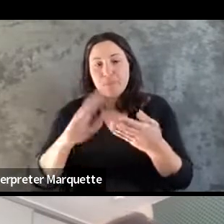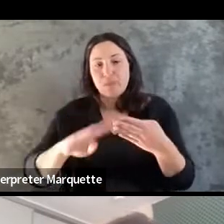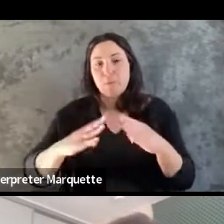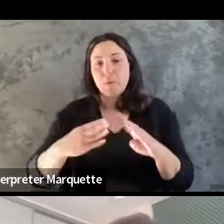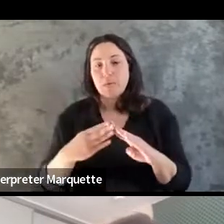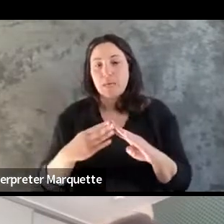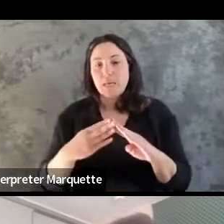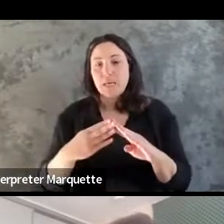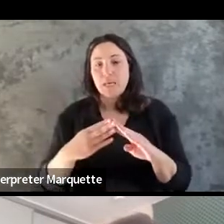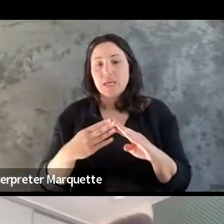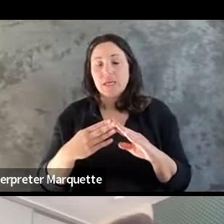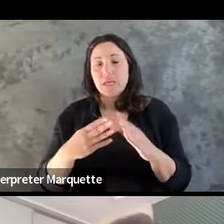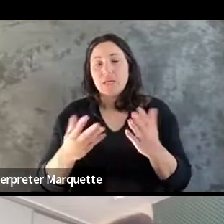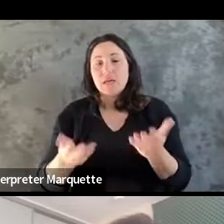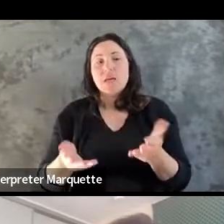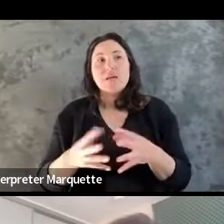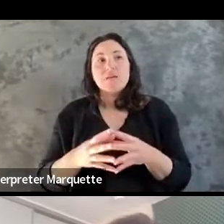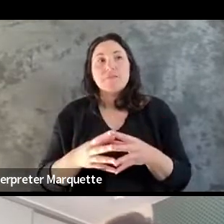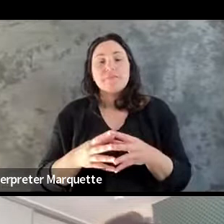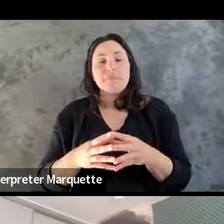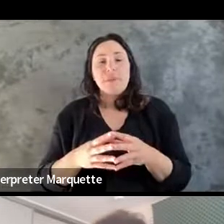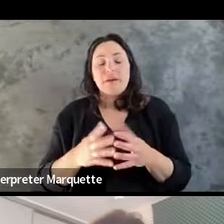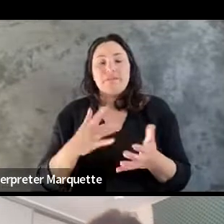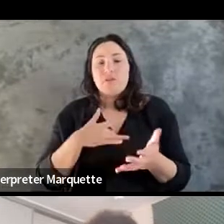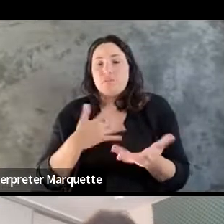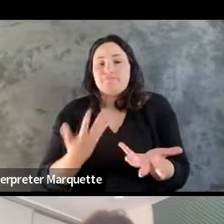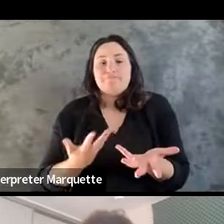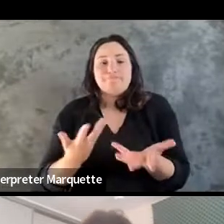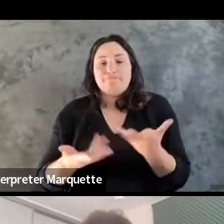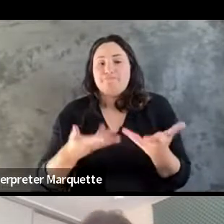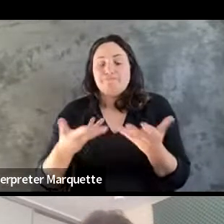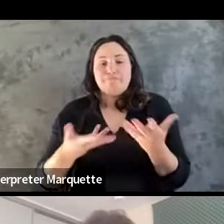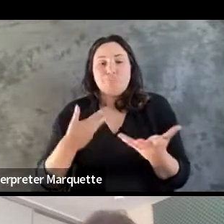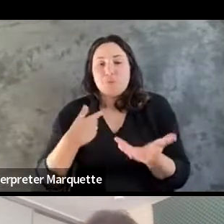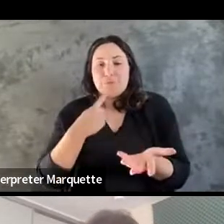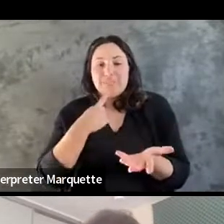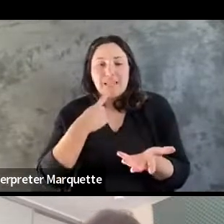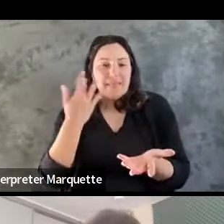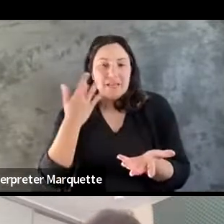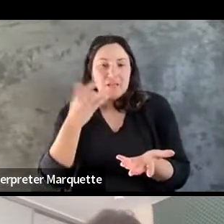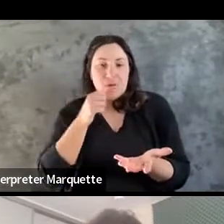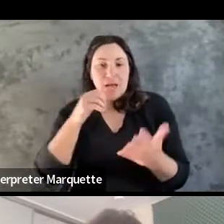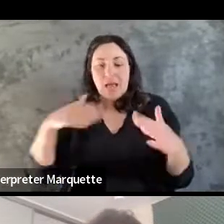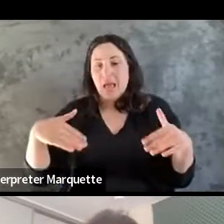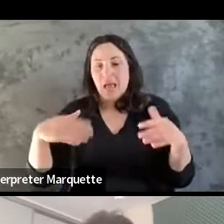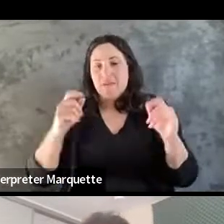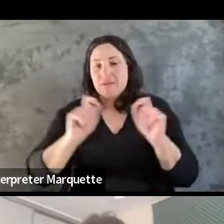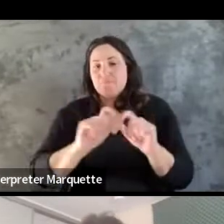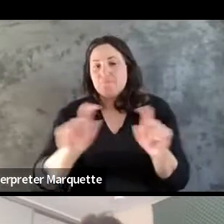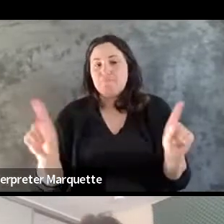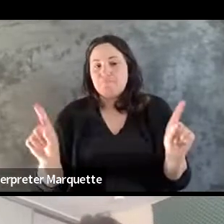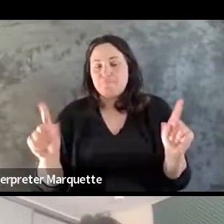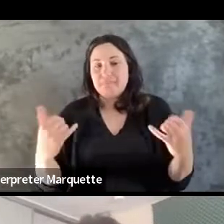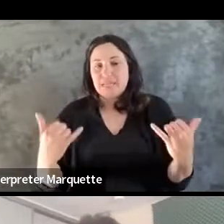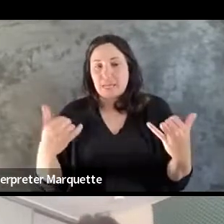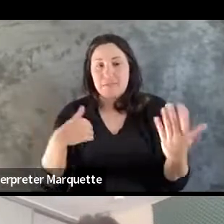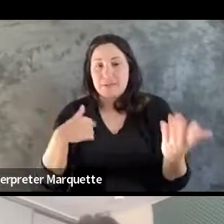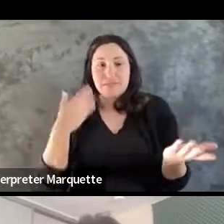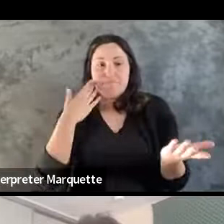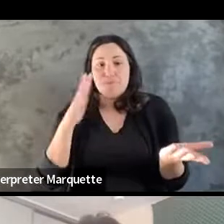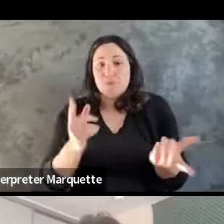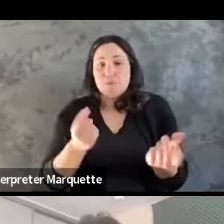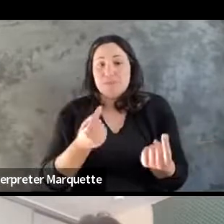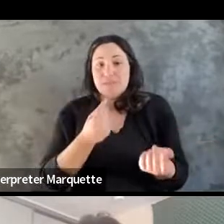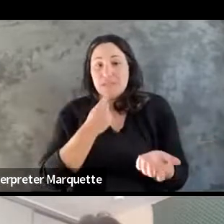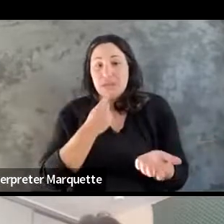at a loss of what to say. That's why I haven't sent an email today. I really don't know what to say. I